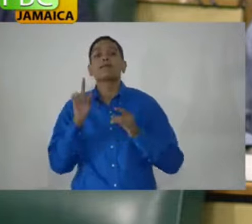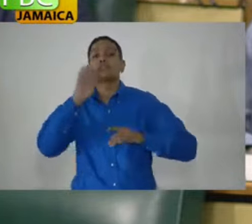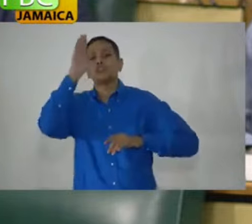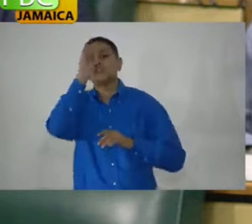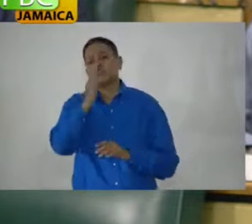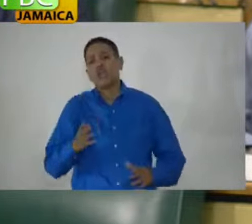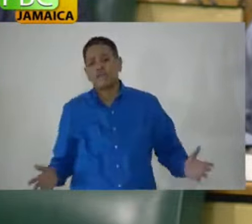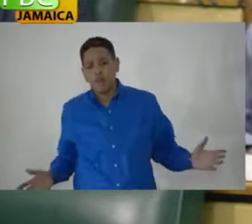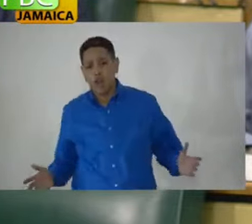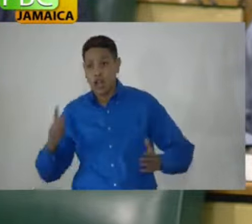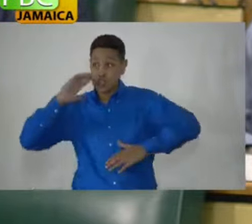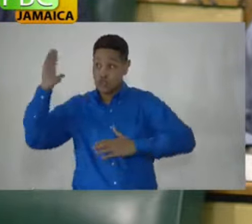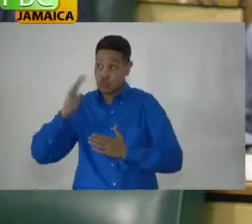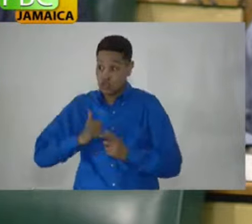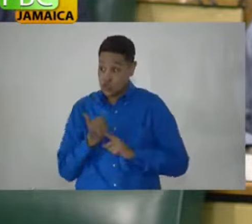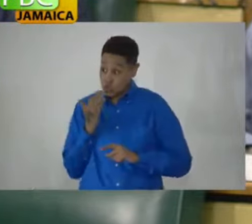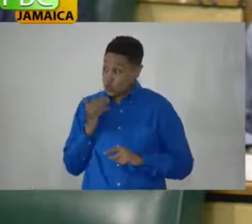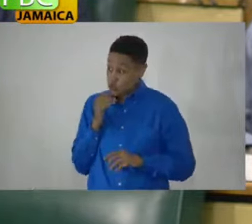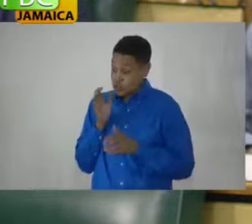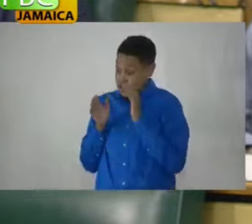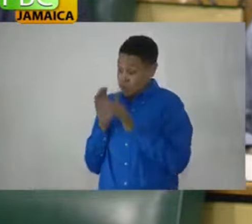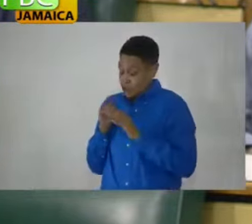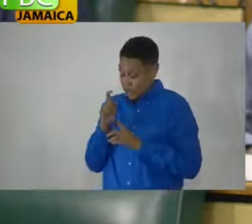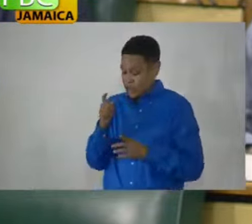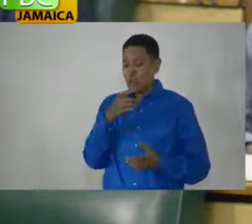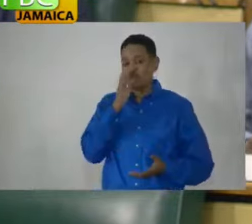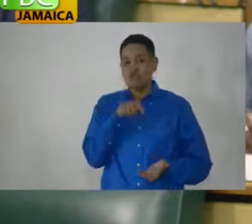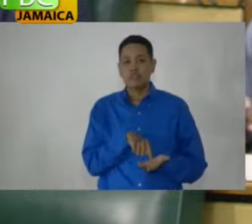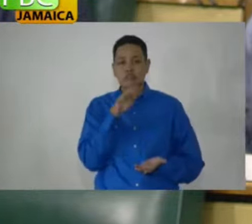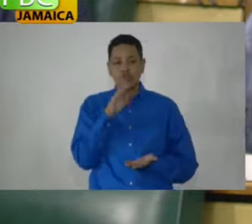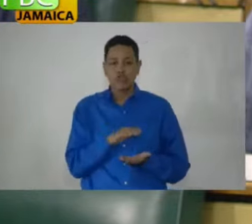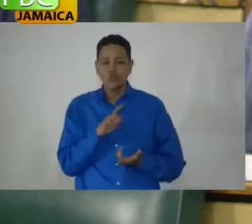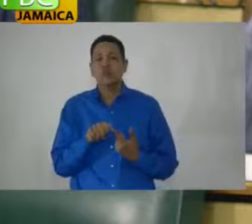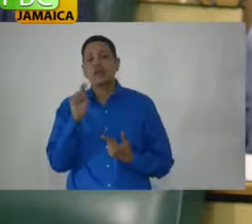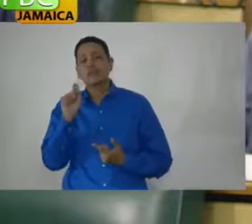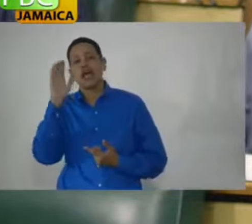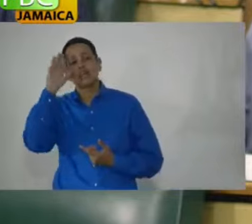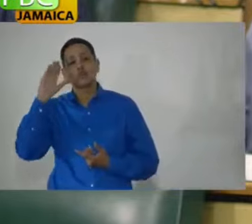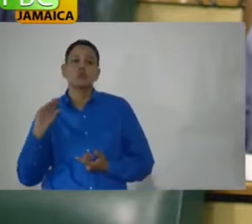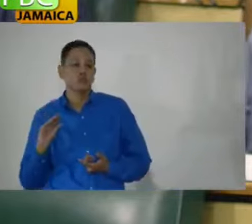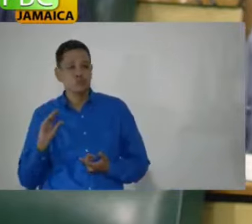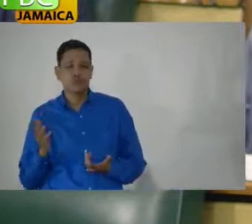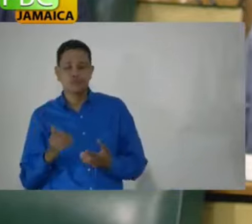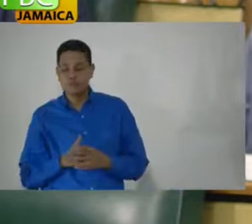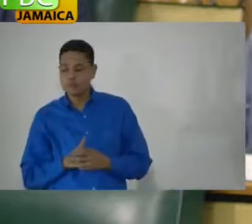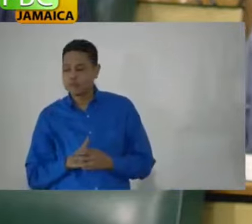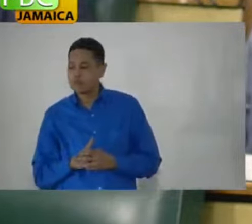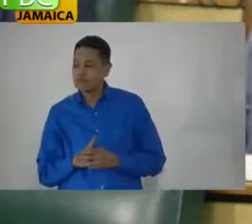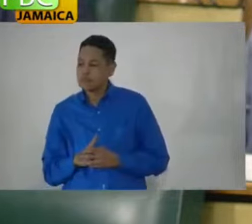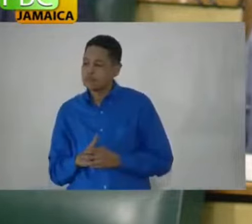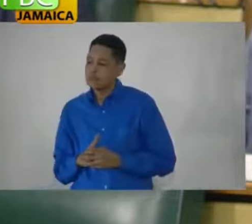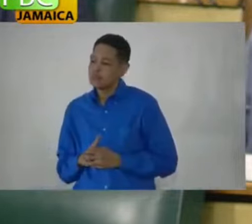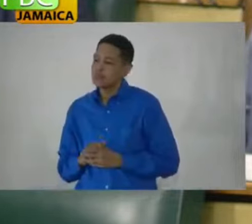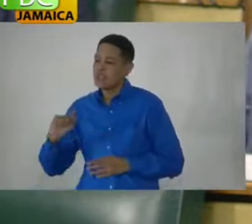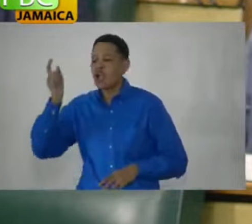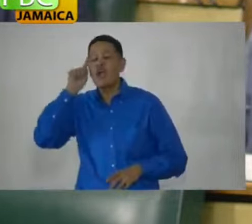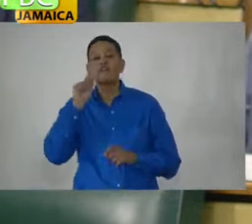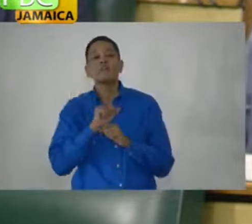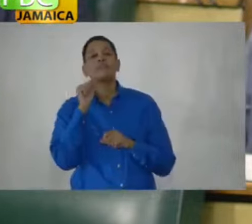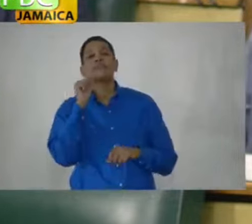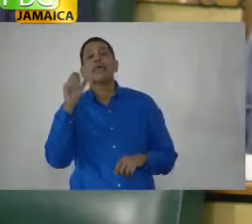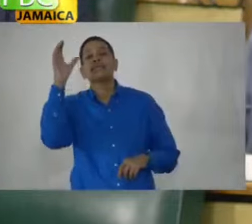straightforward. Reduce the sugar in your products and the tax burden falls. The government is